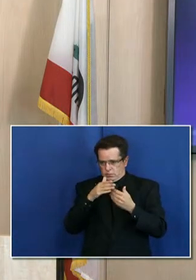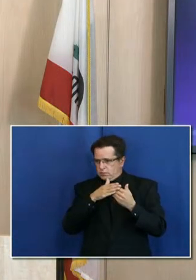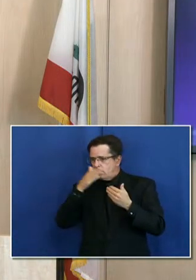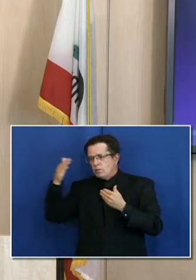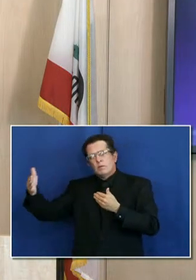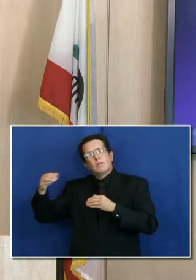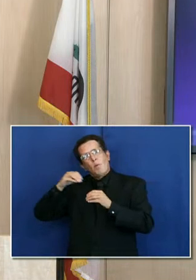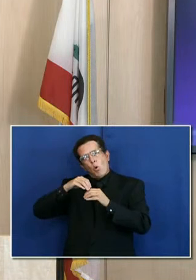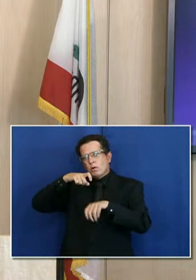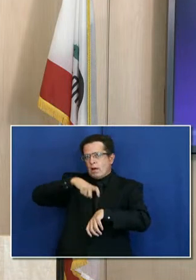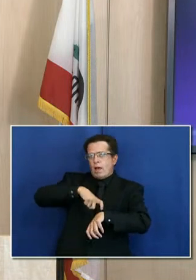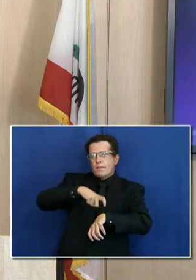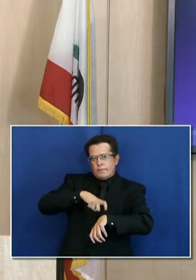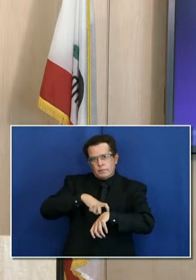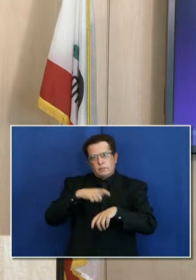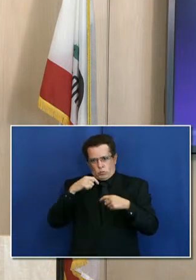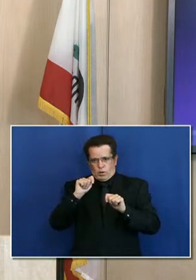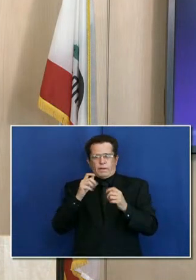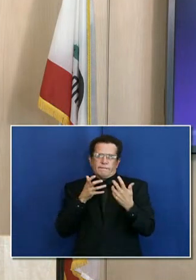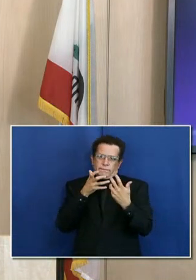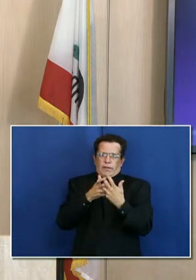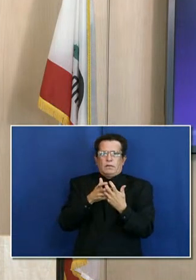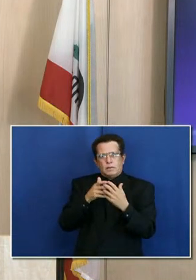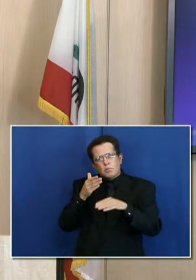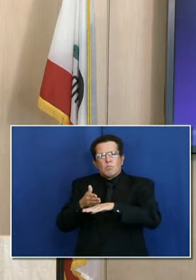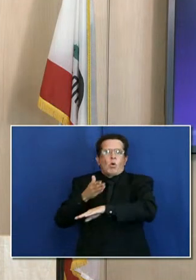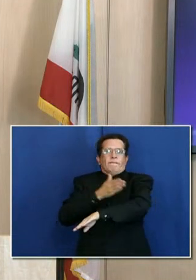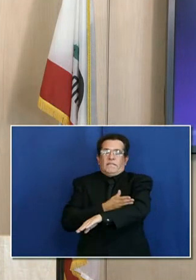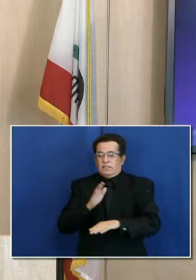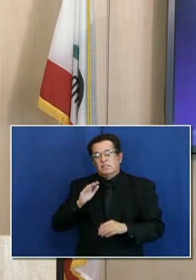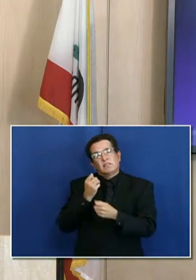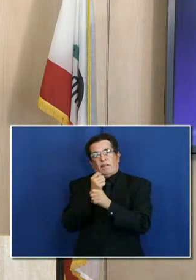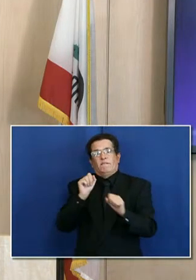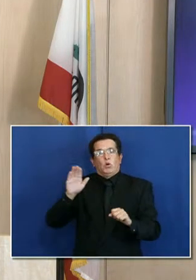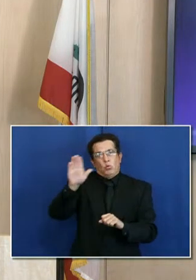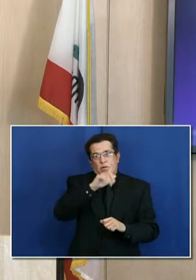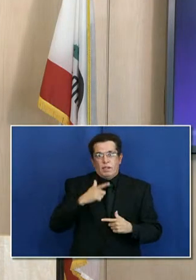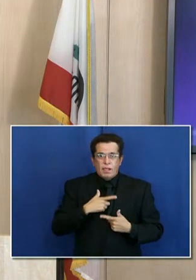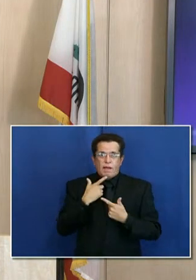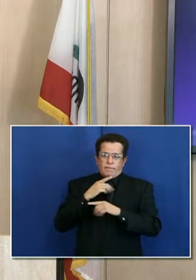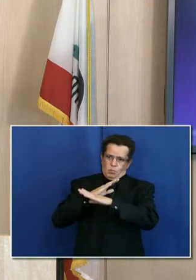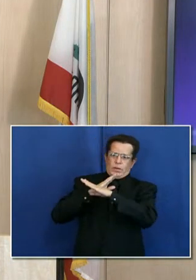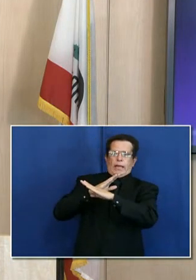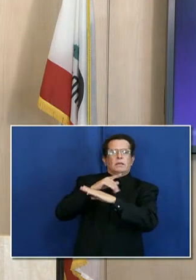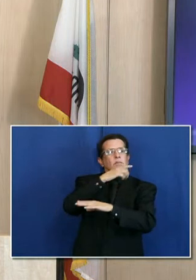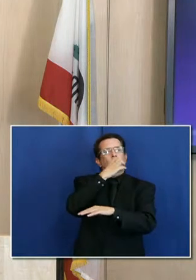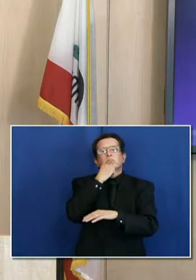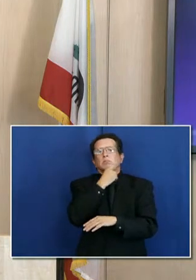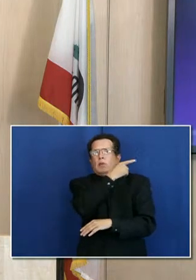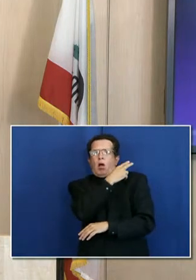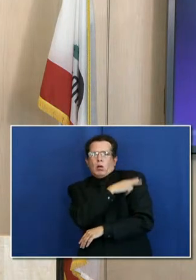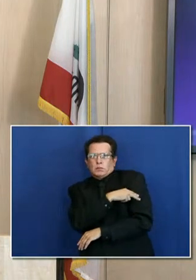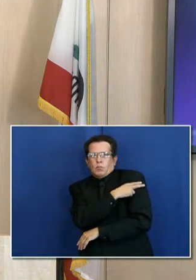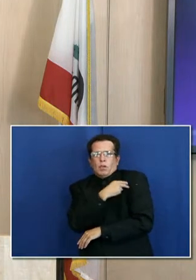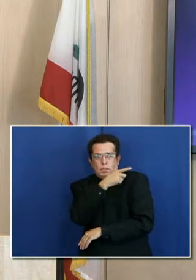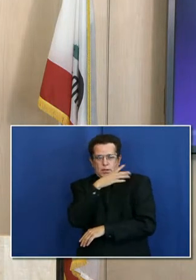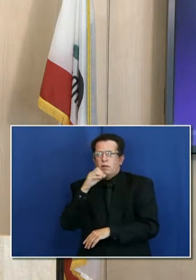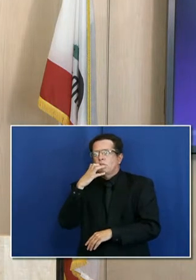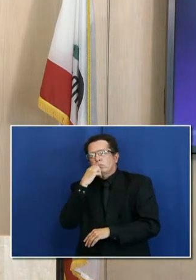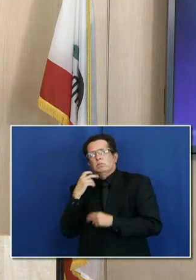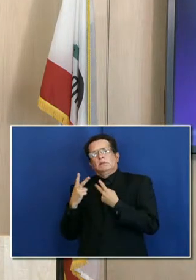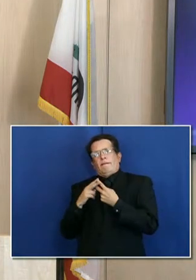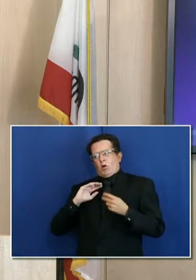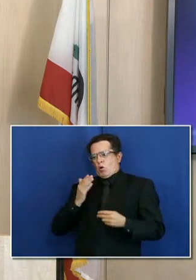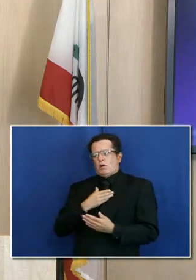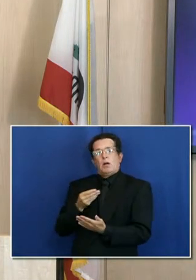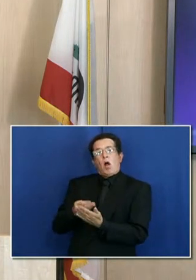continue to learn and adapt and do everything we can to save lives, protect the integrity of our healthcare system, and restore our economy. On